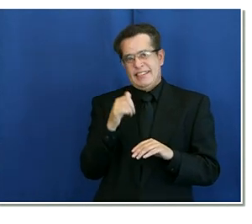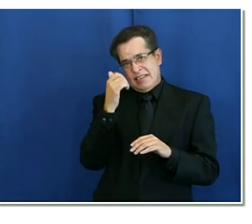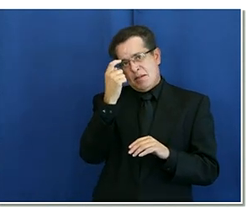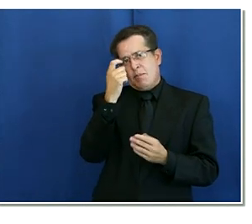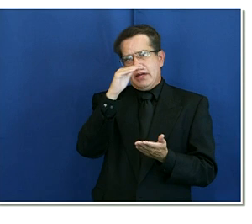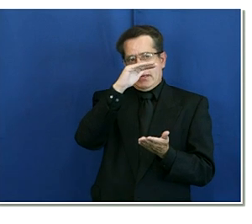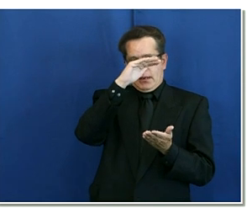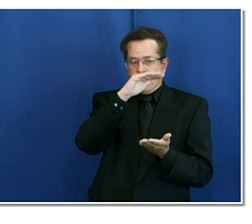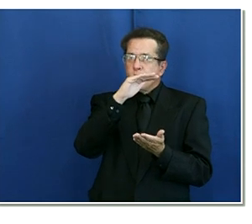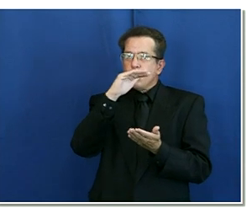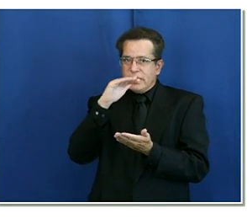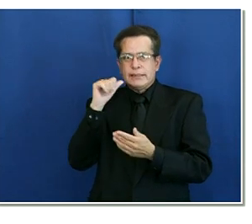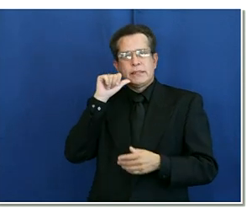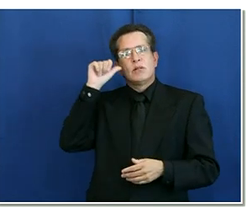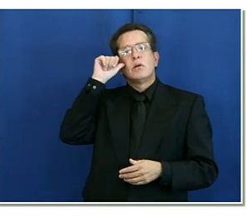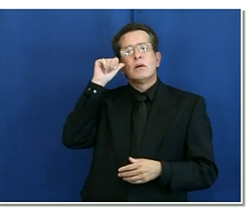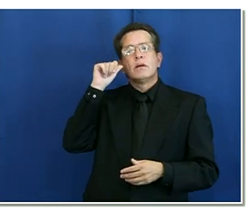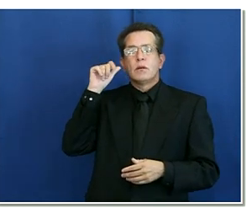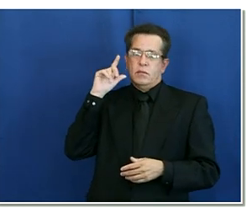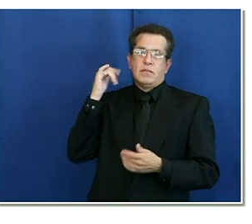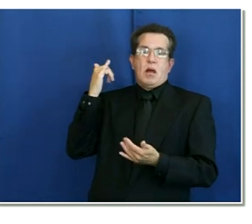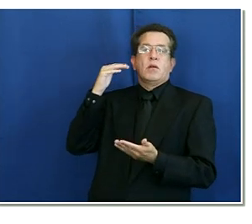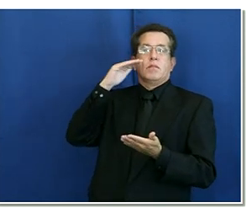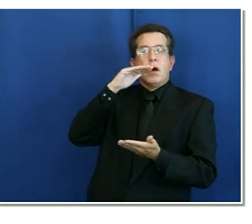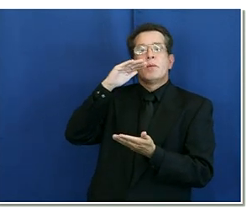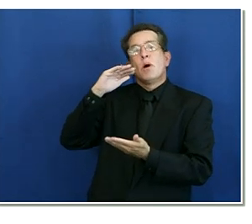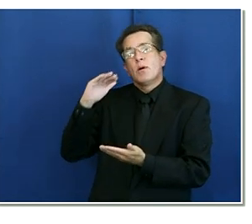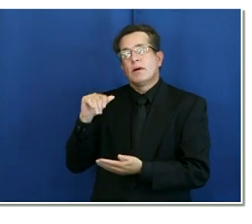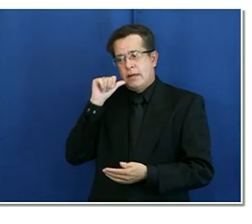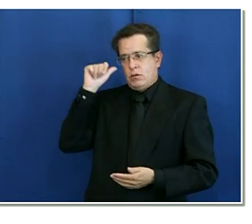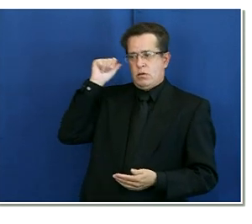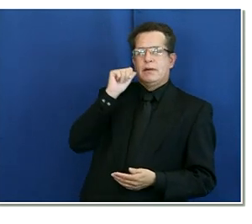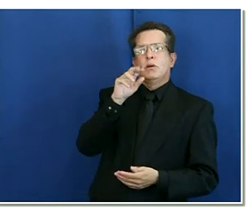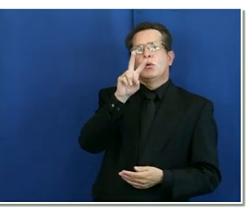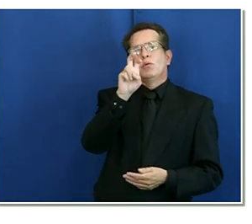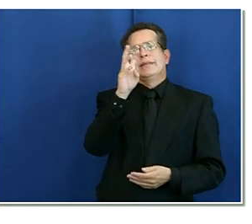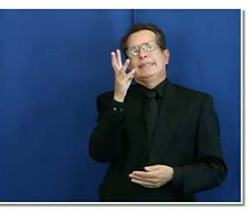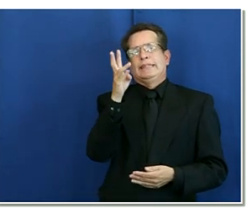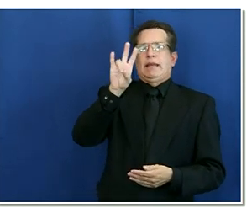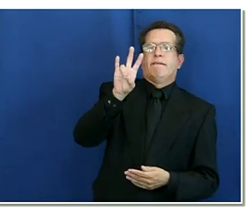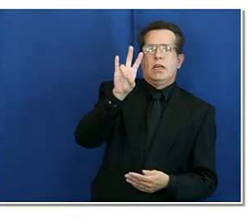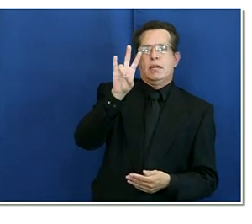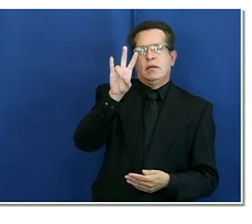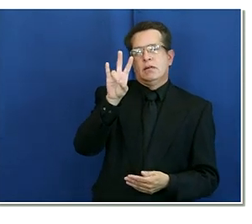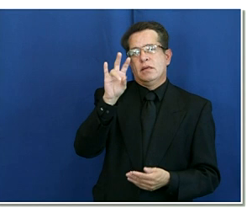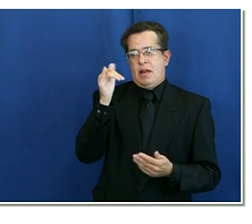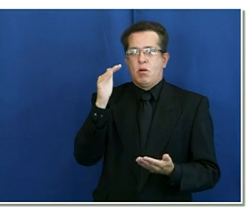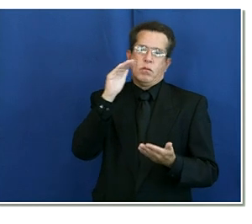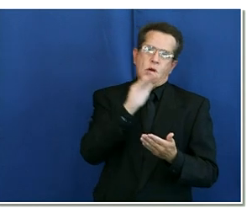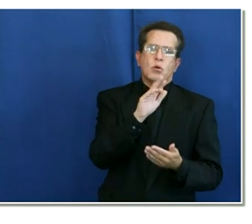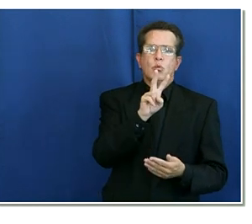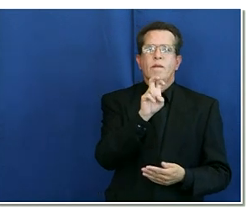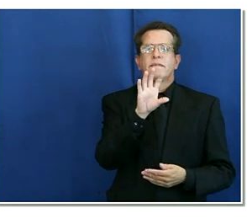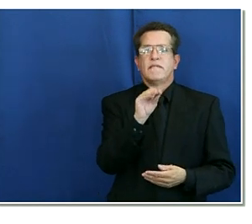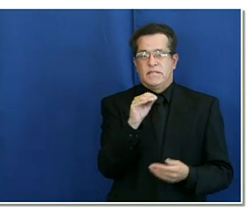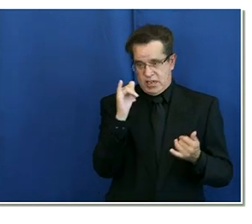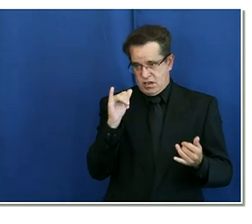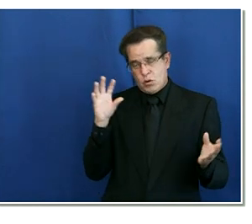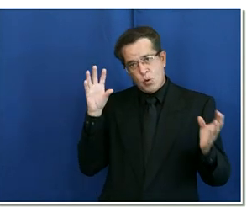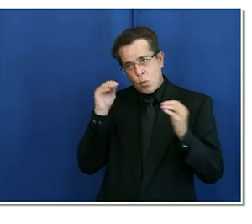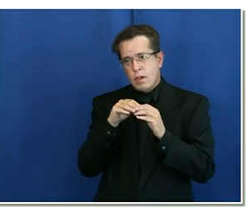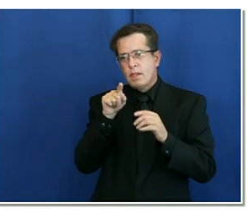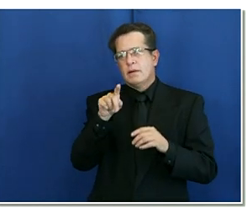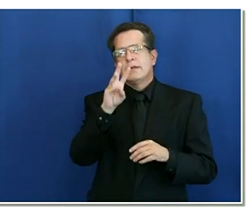decrease in new cases since yesterday's report of 267 cases. This overall total number of cases